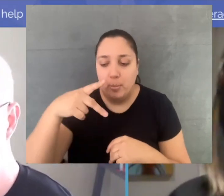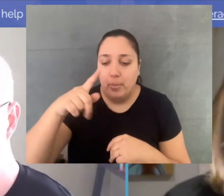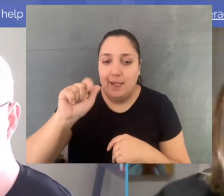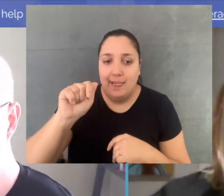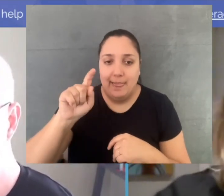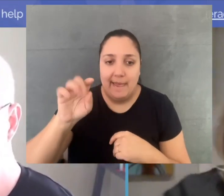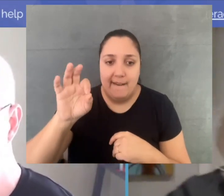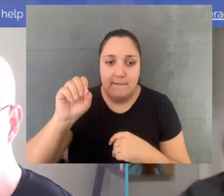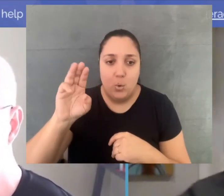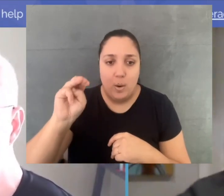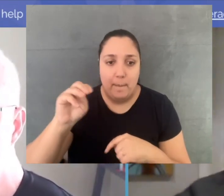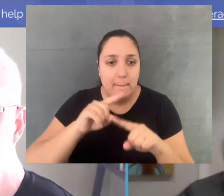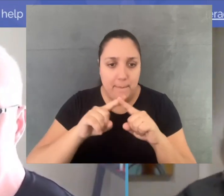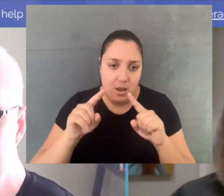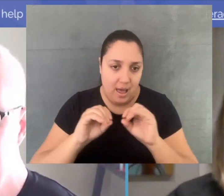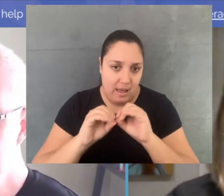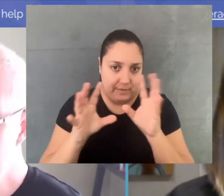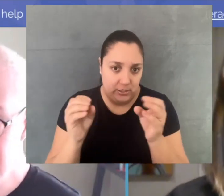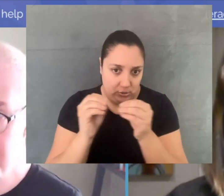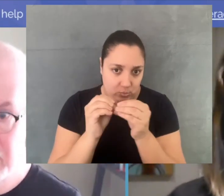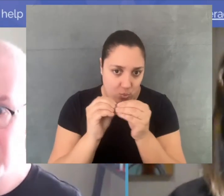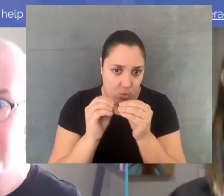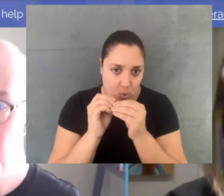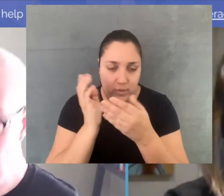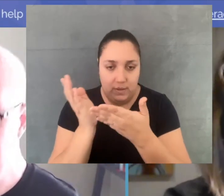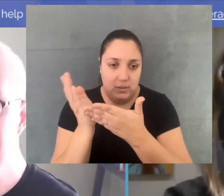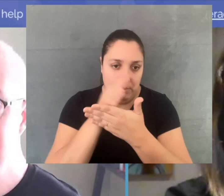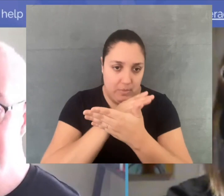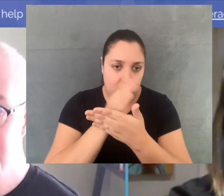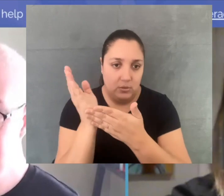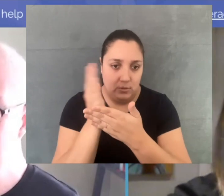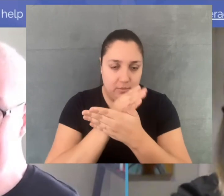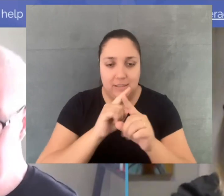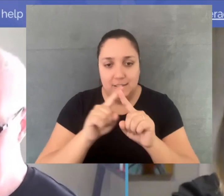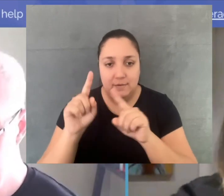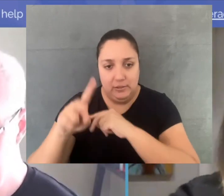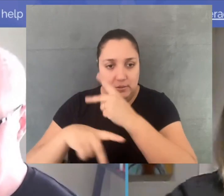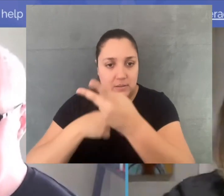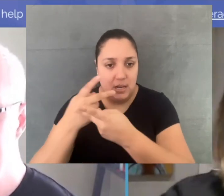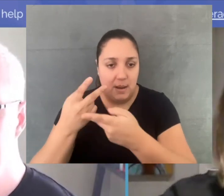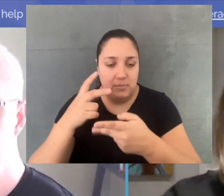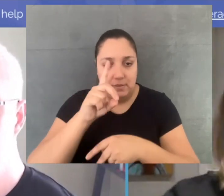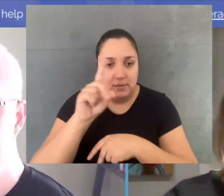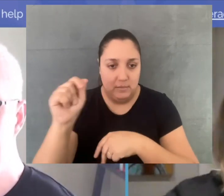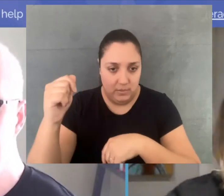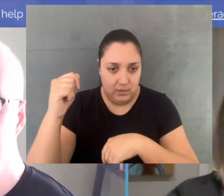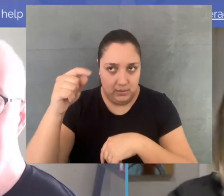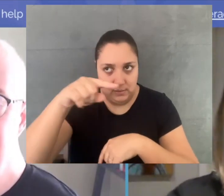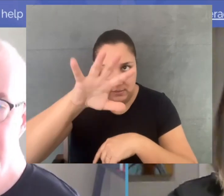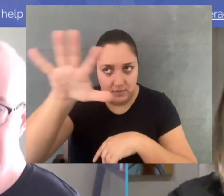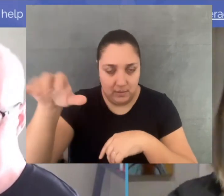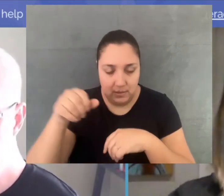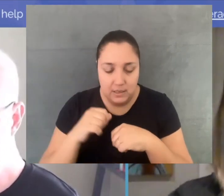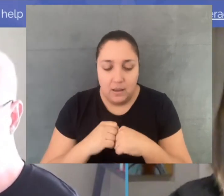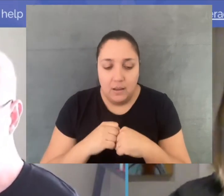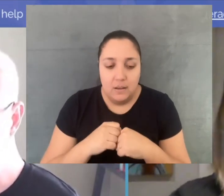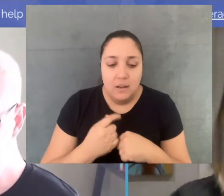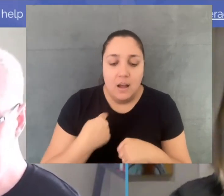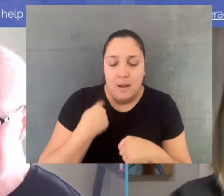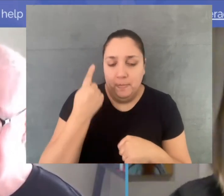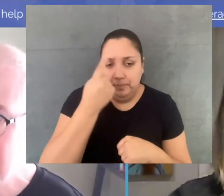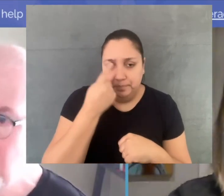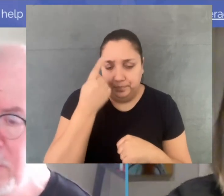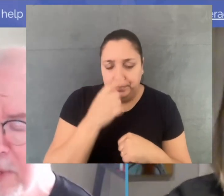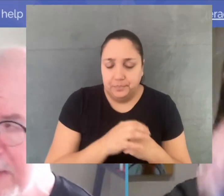access to platforms. But obviously, there's a lot more. There's a spectrum of disabilities that are out there.